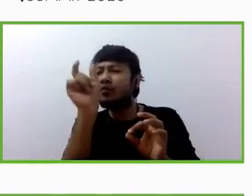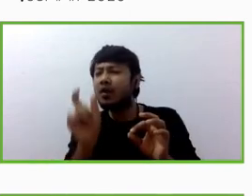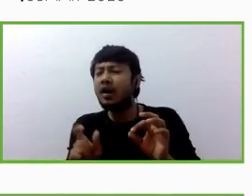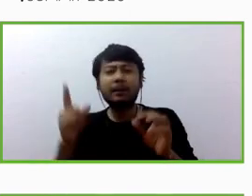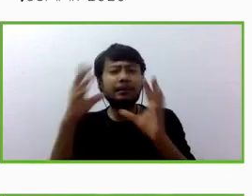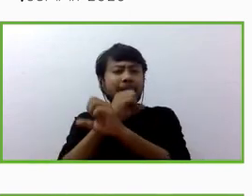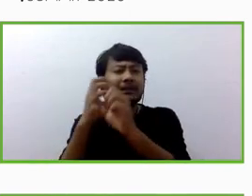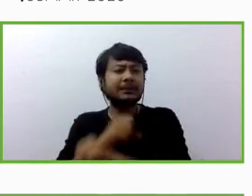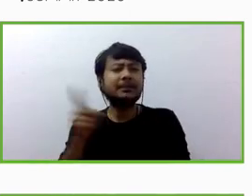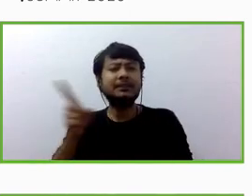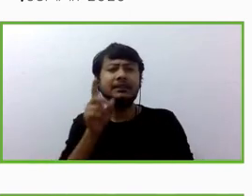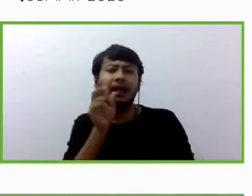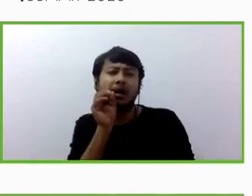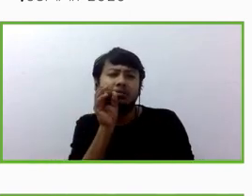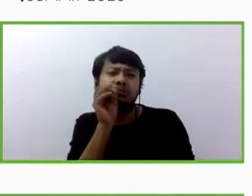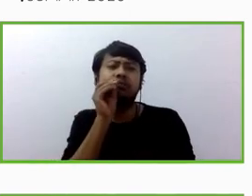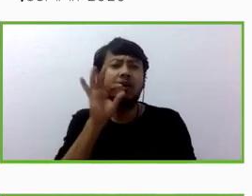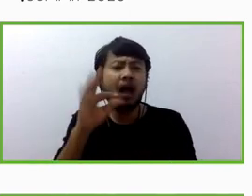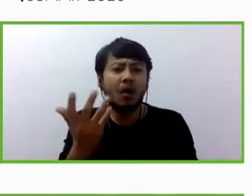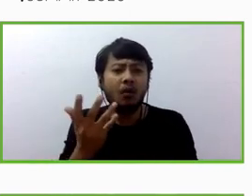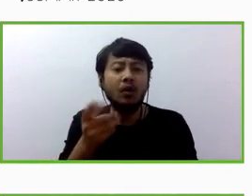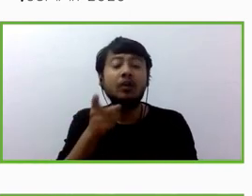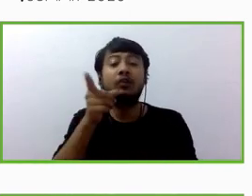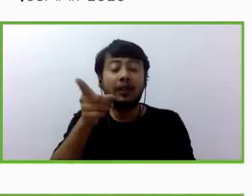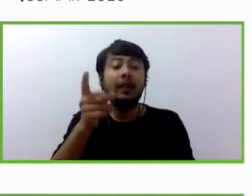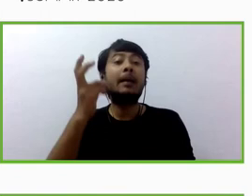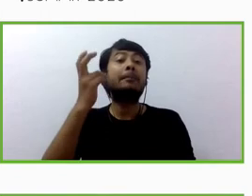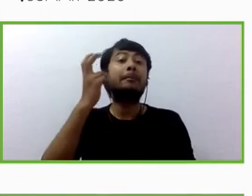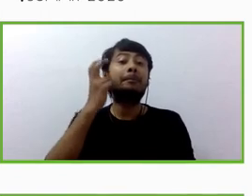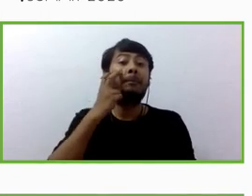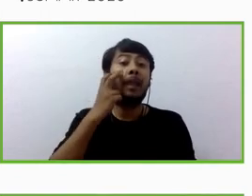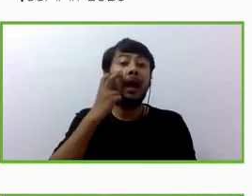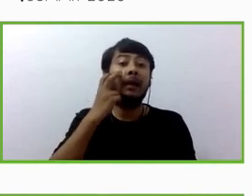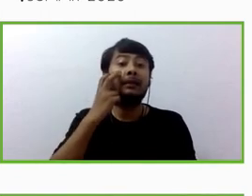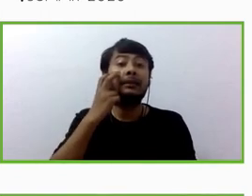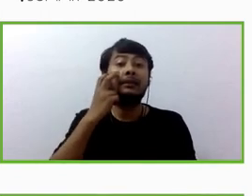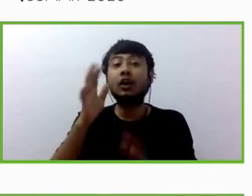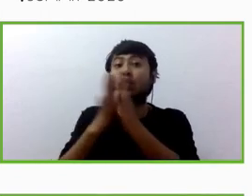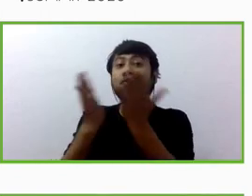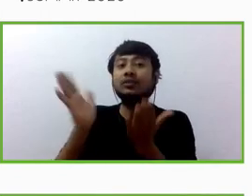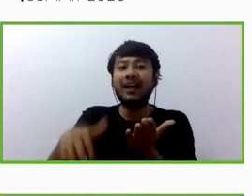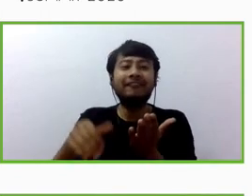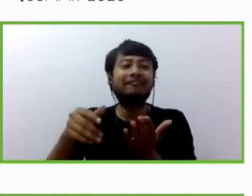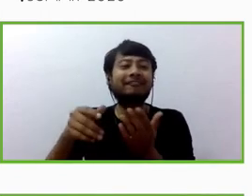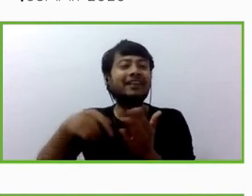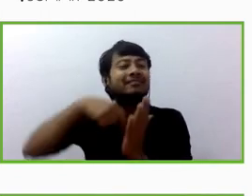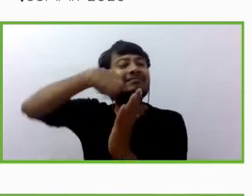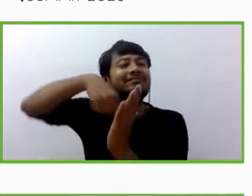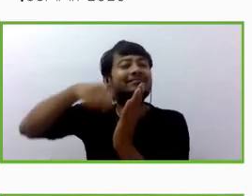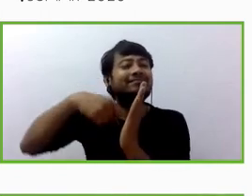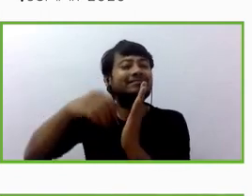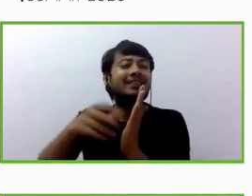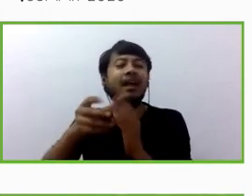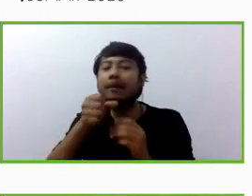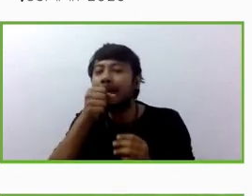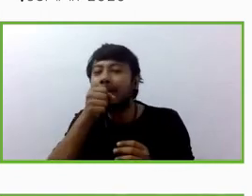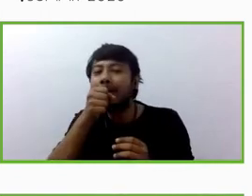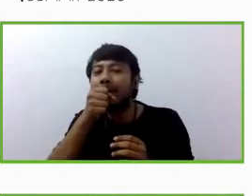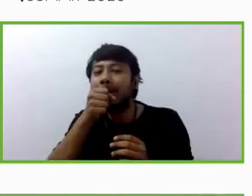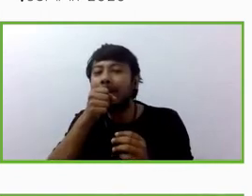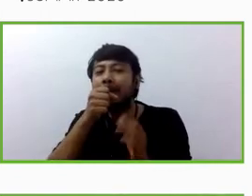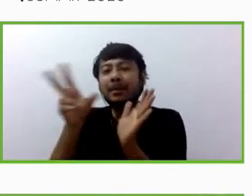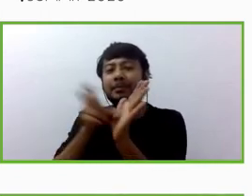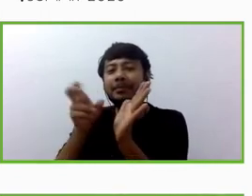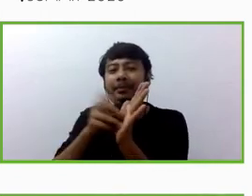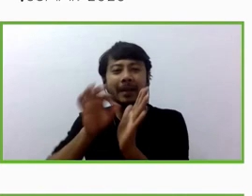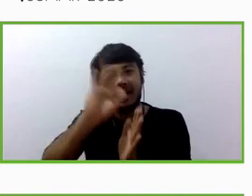she decided to get recorded books for the blind. So she calls the library on the phone and she says, hi, can I sign up for recorded